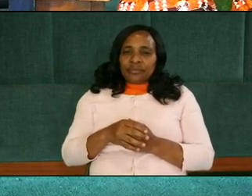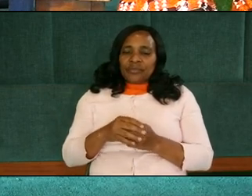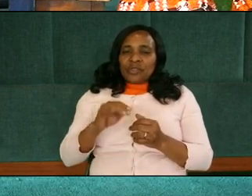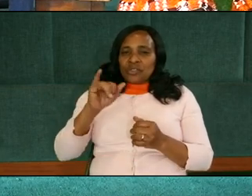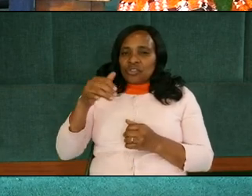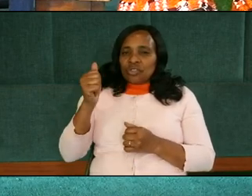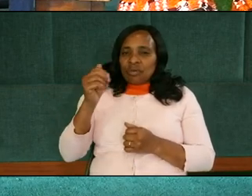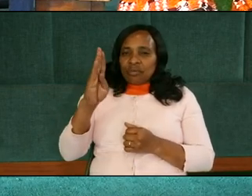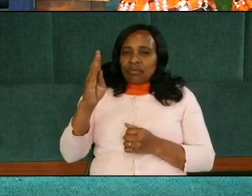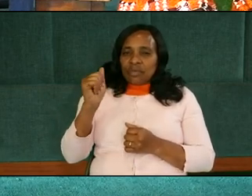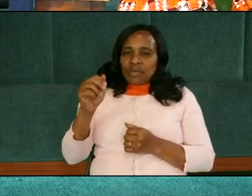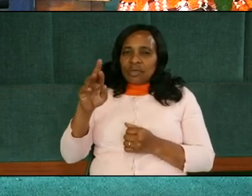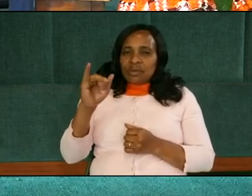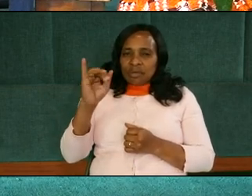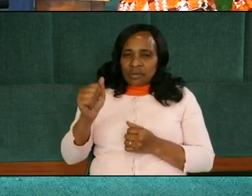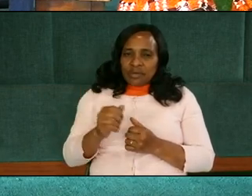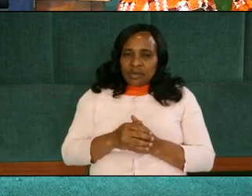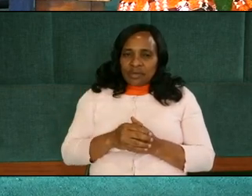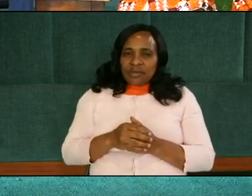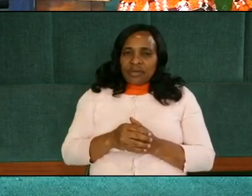Jabari?